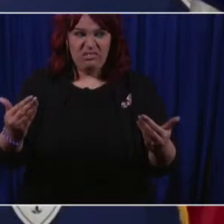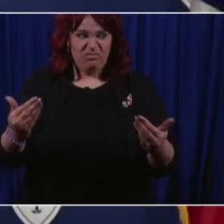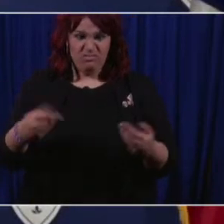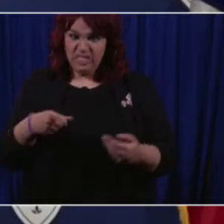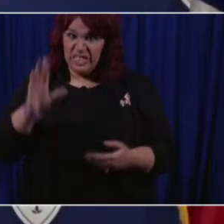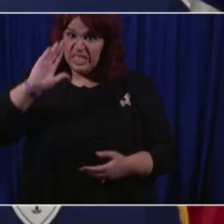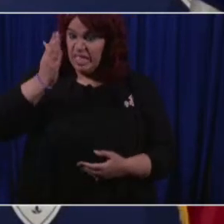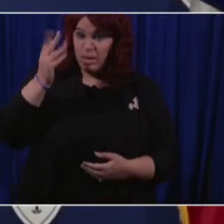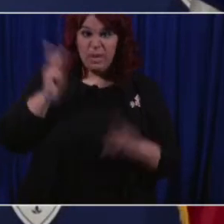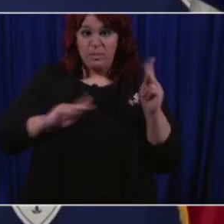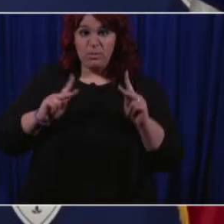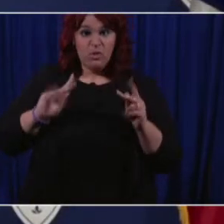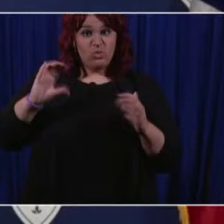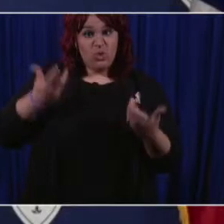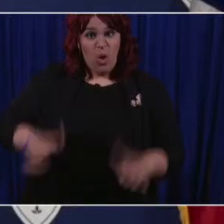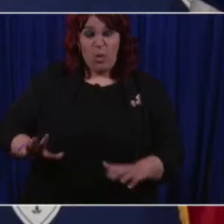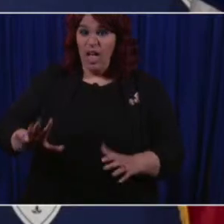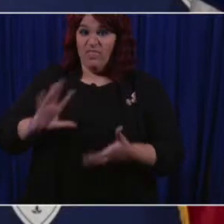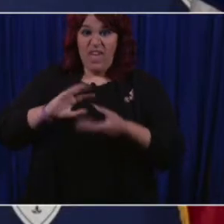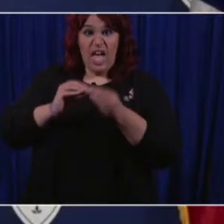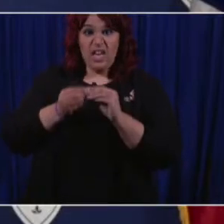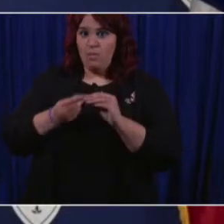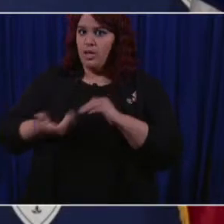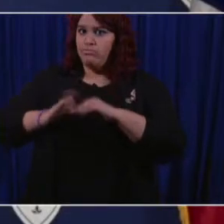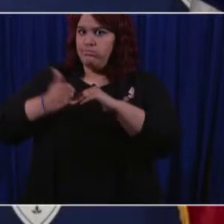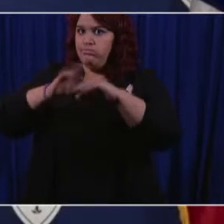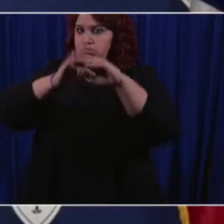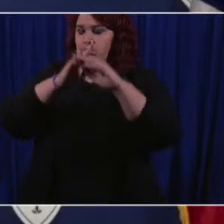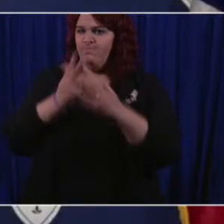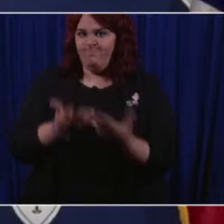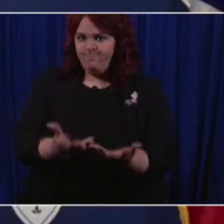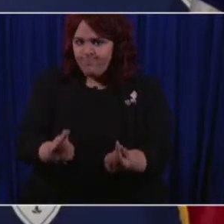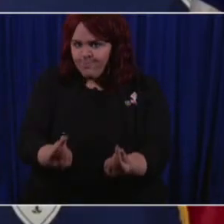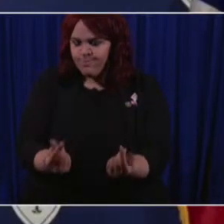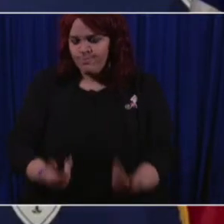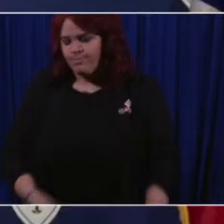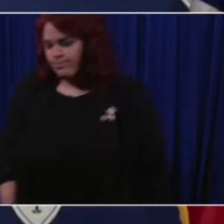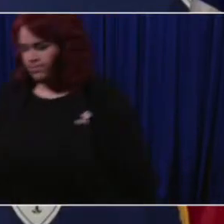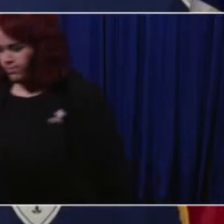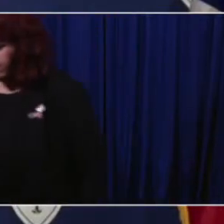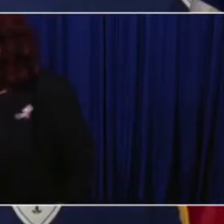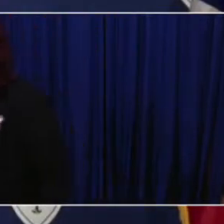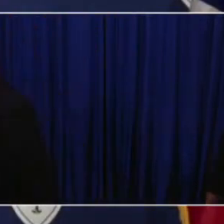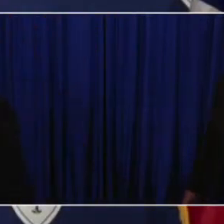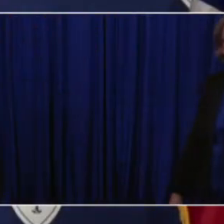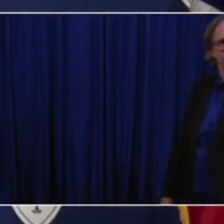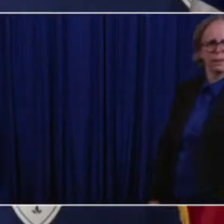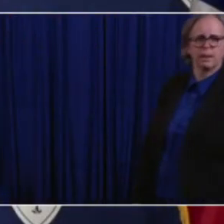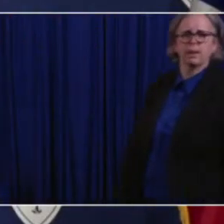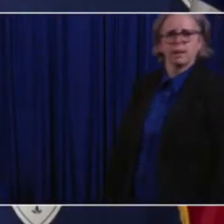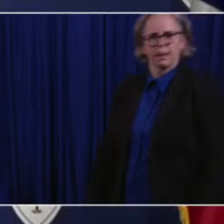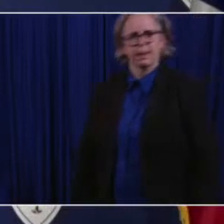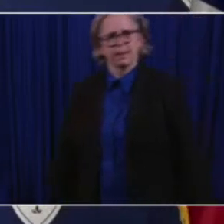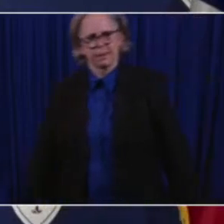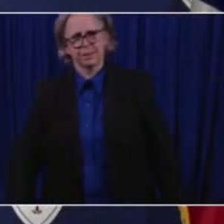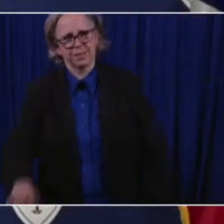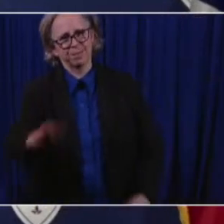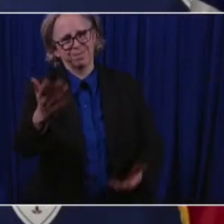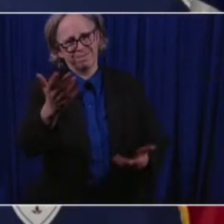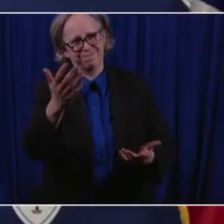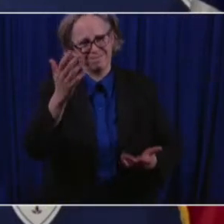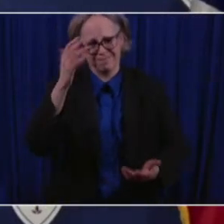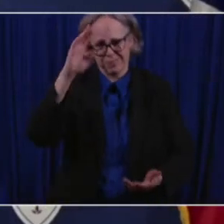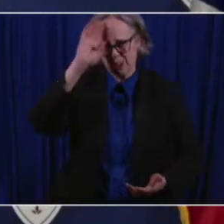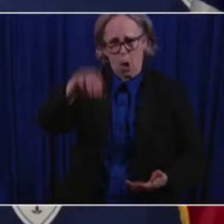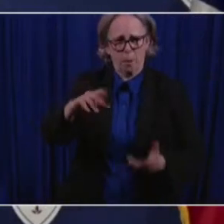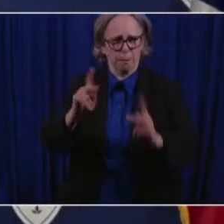I'll go back to what I said a moment ago, maybe explain it a little bit more, but people are rational people.